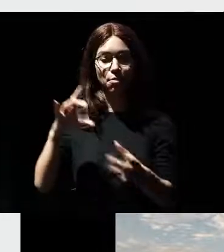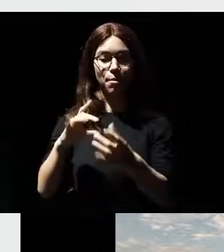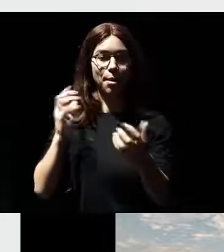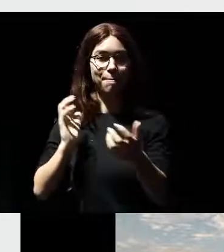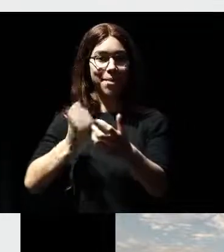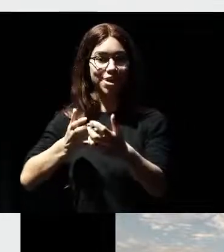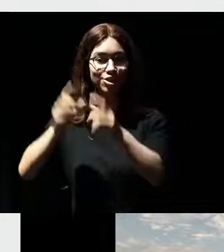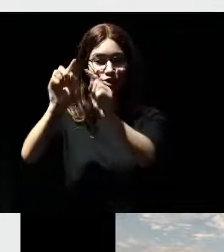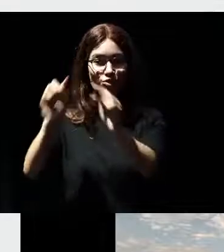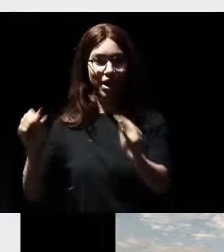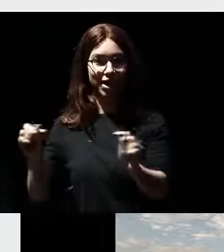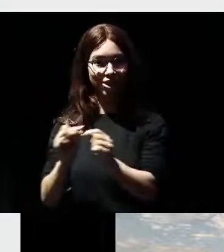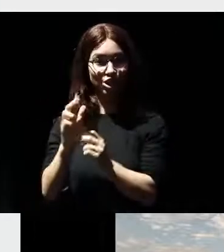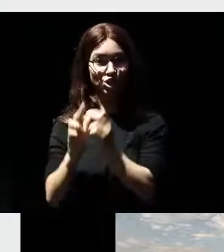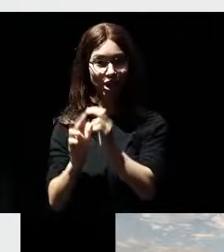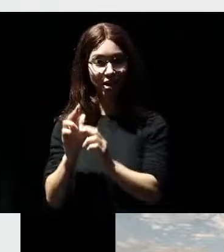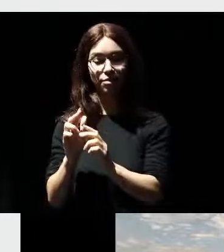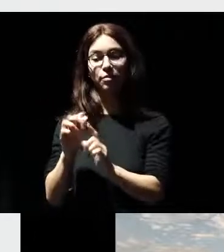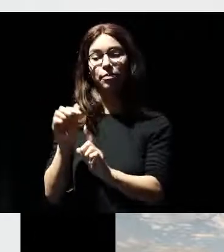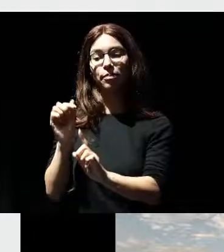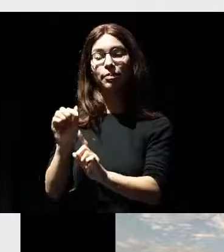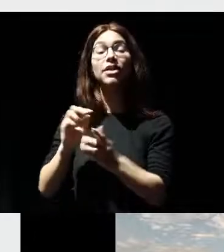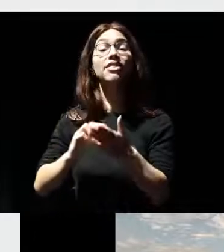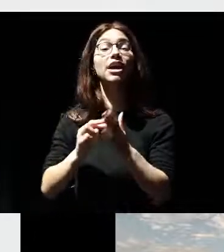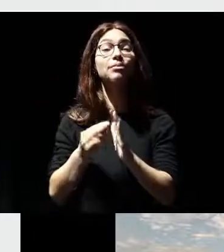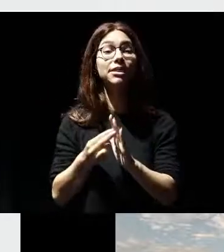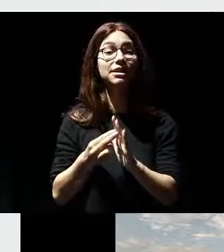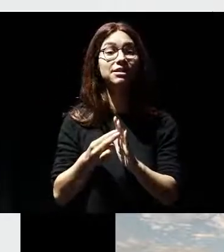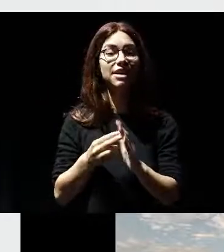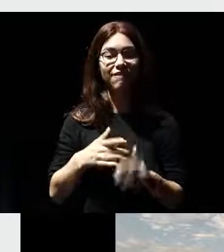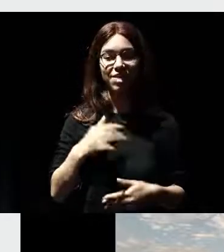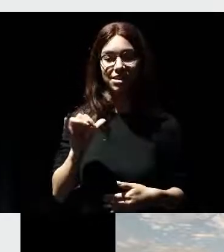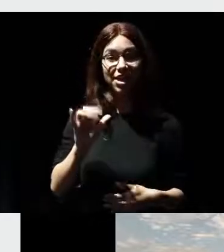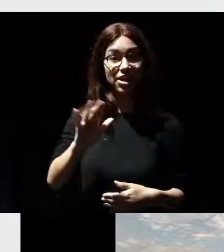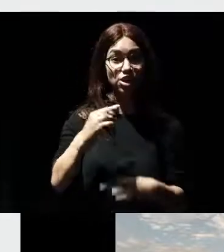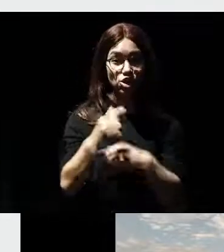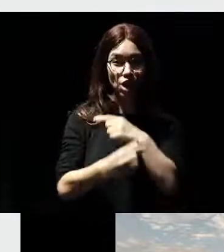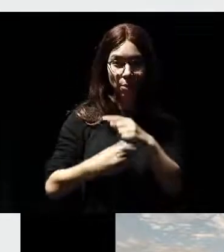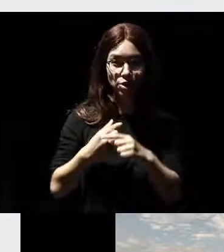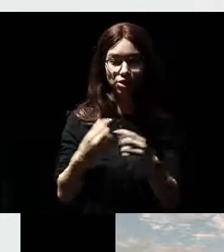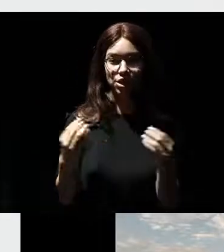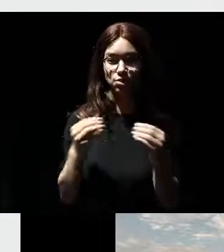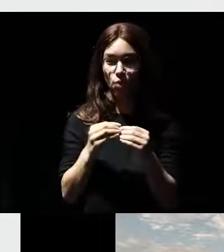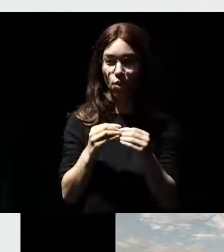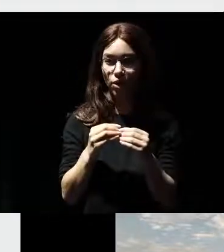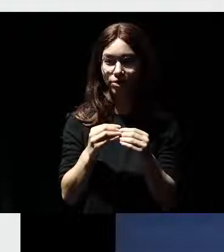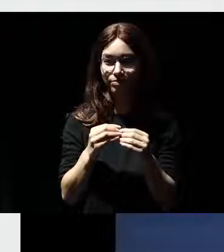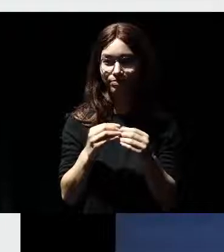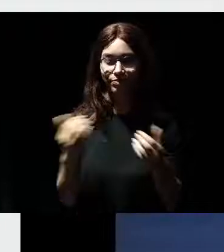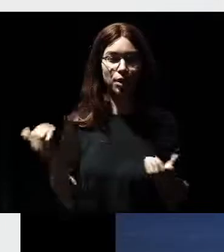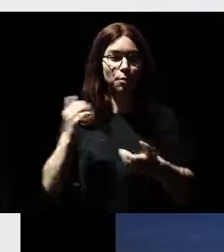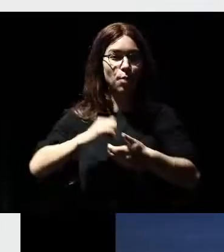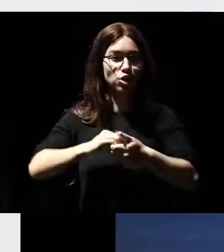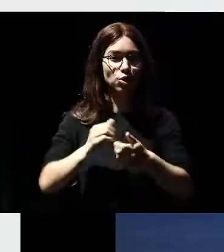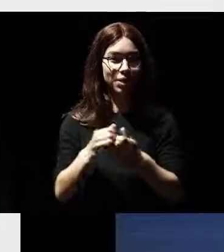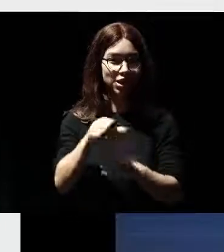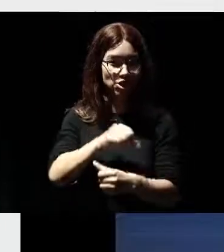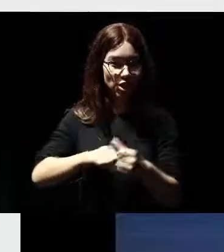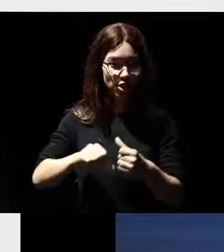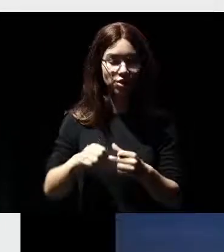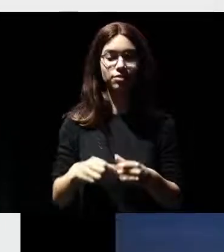the DeRosa building, making it feel as if their geometries were very much in partnership.